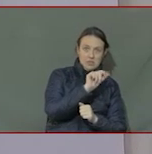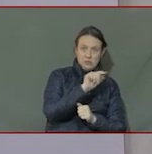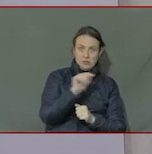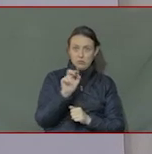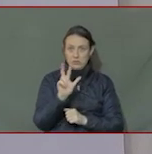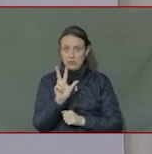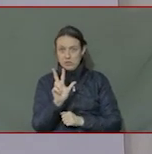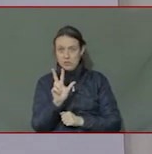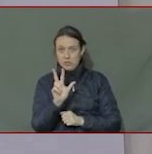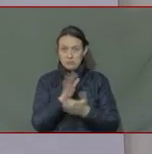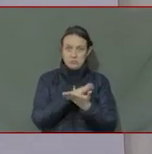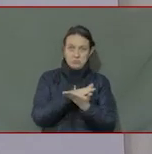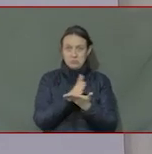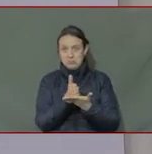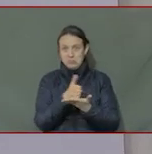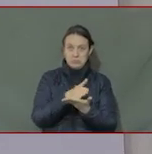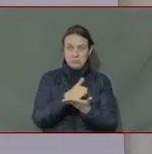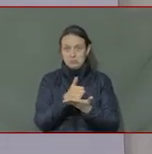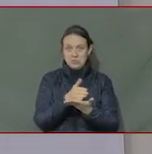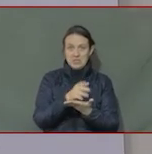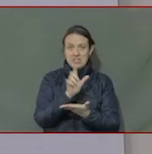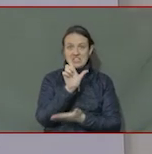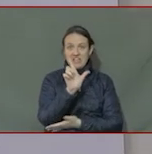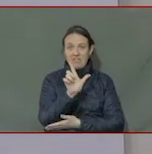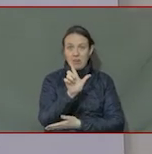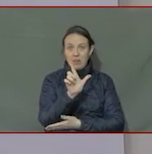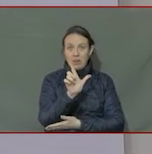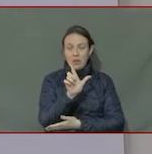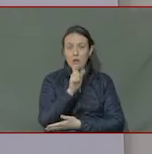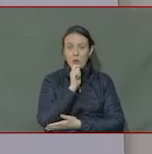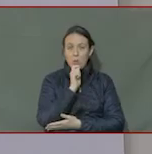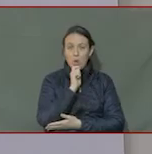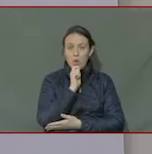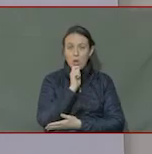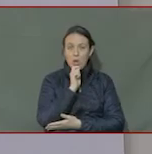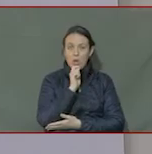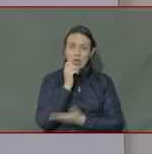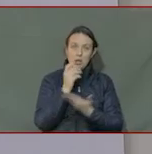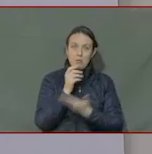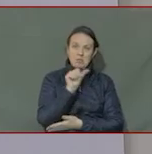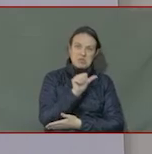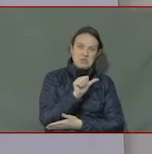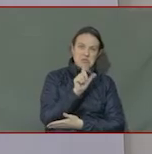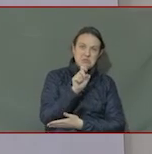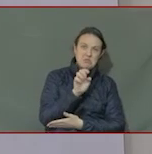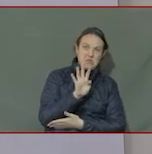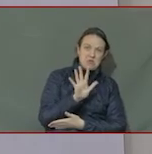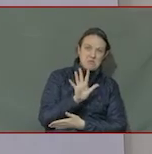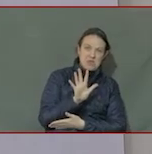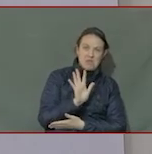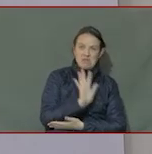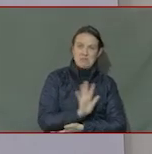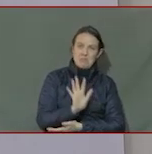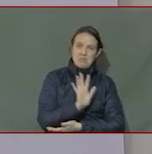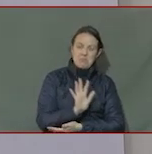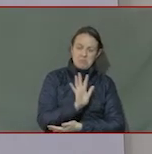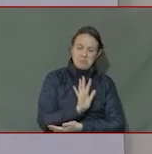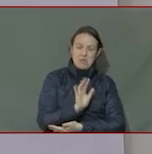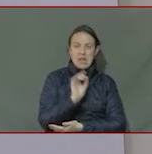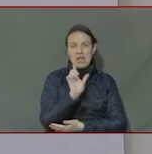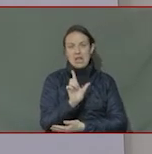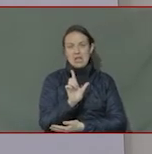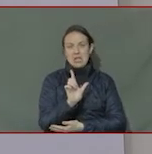and 8, it's more or less the arrow shows run about 7 o'clock. Could be quarter to 7, but let's not debate about that. It's close to 7